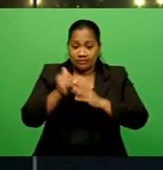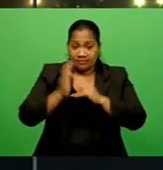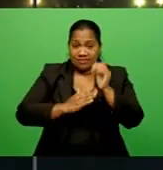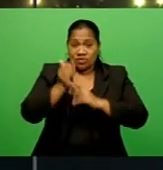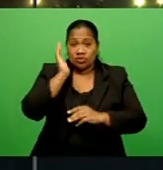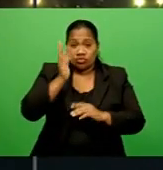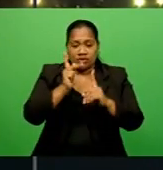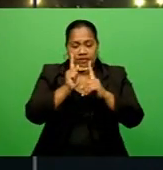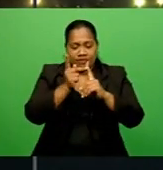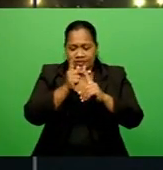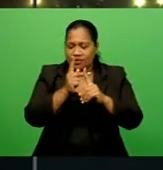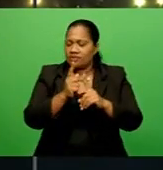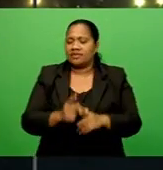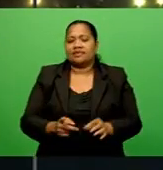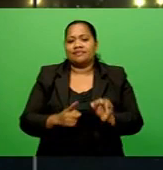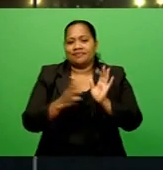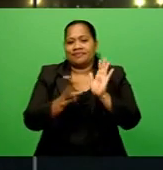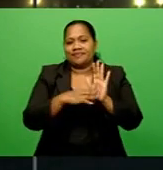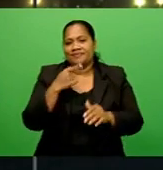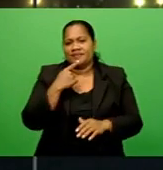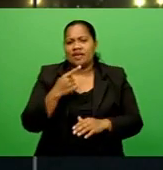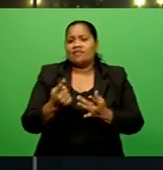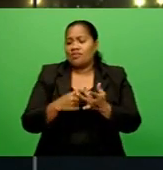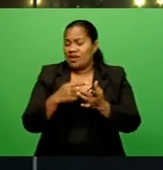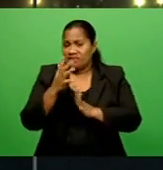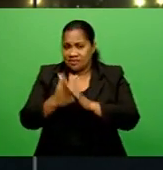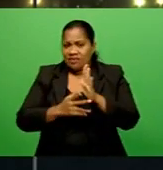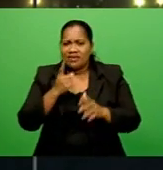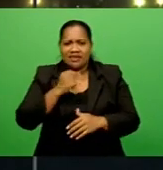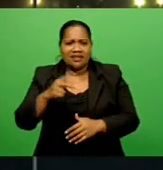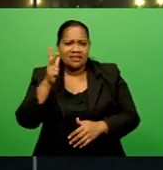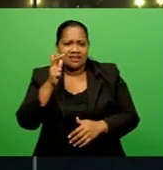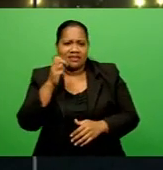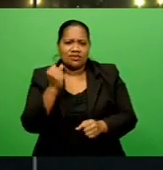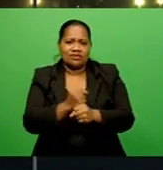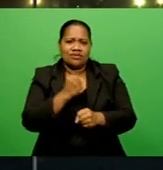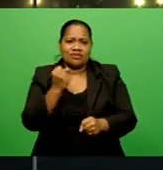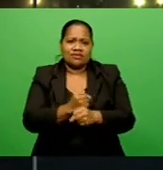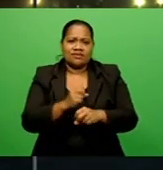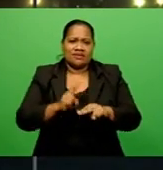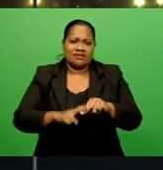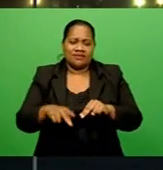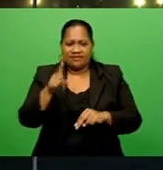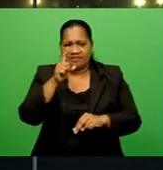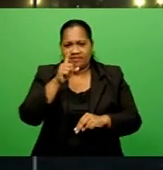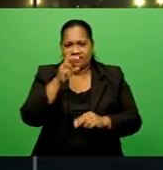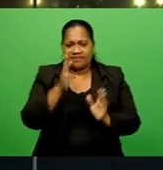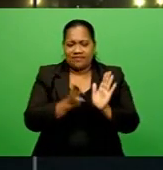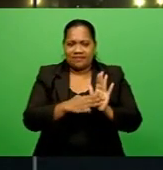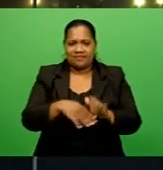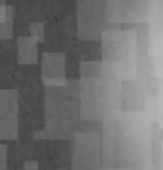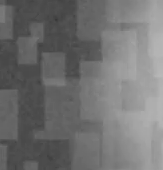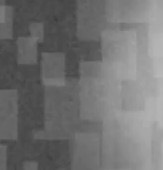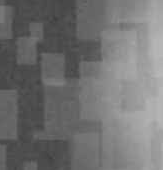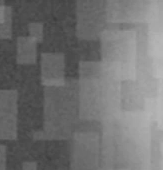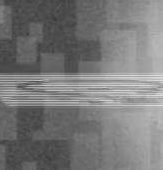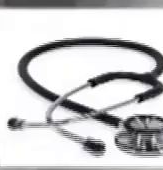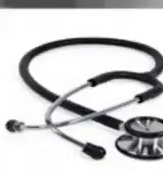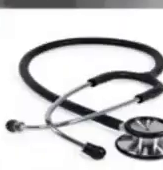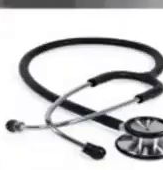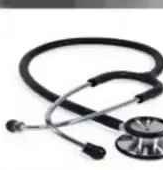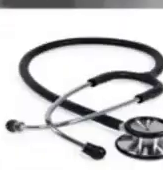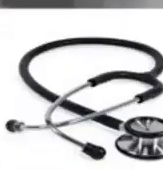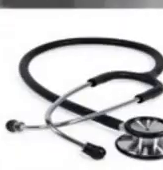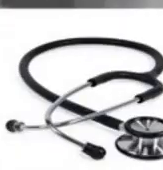priority, says PM. For these stories and others, you can tune in daily to our sister radio station, Gold FM. To our poll question, last week